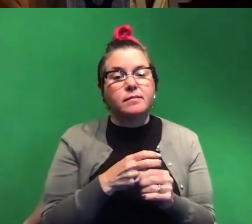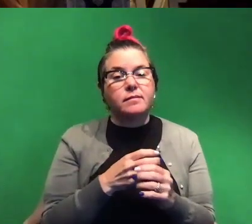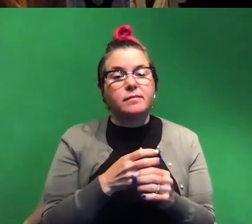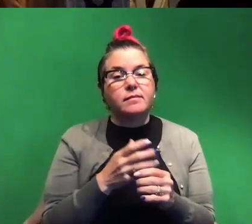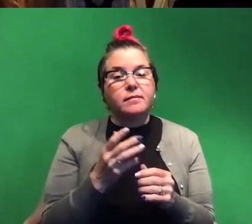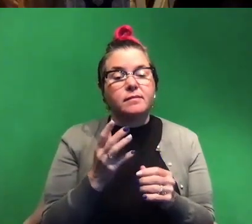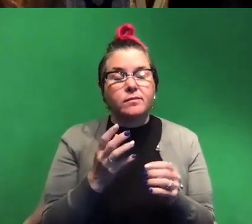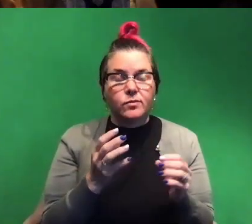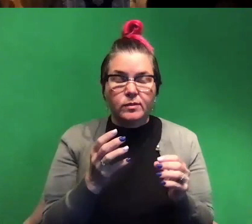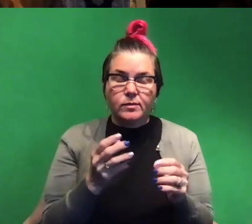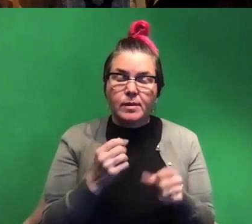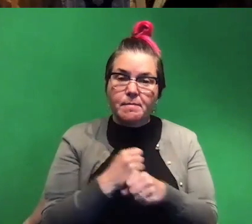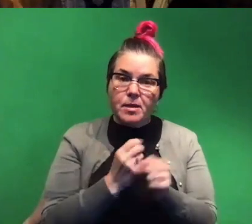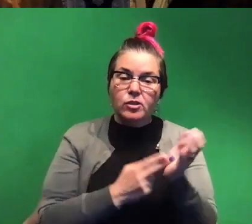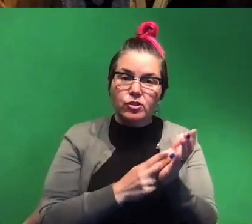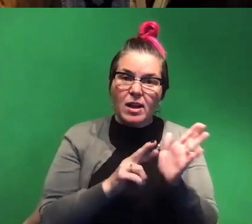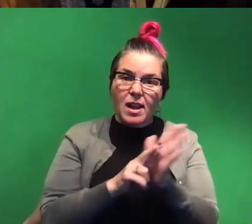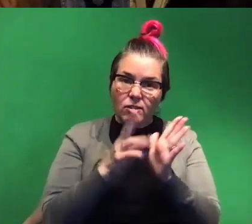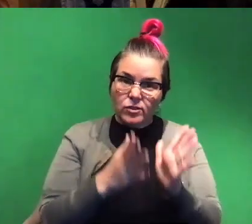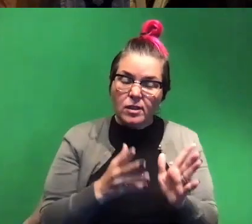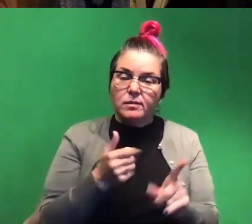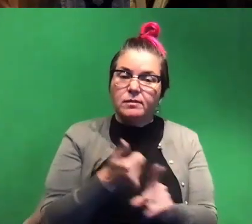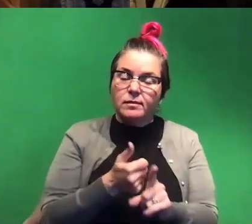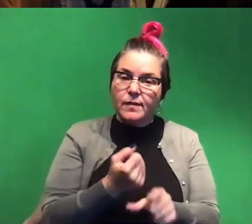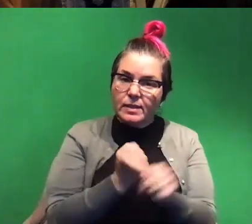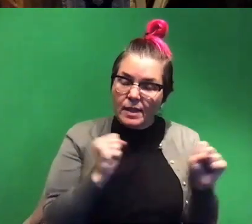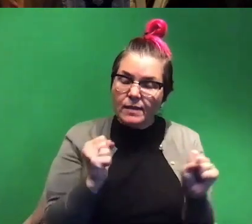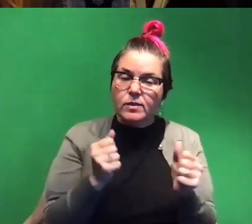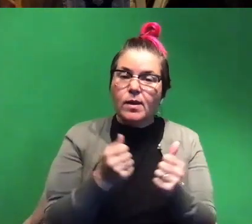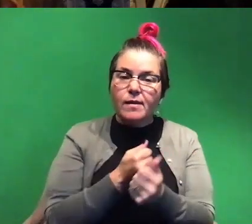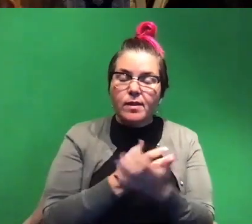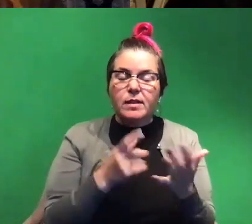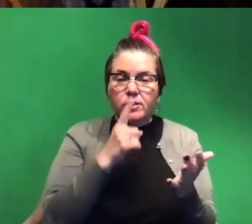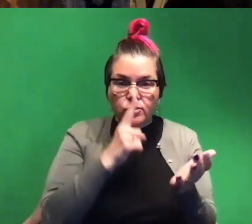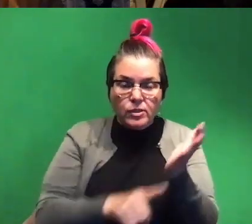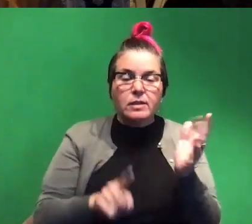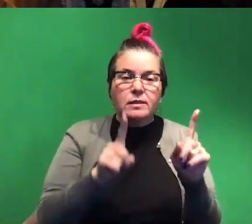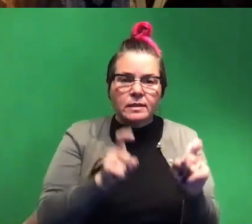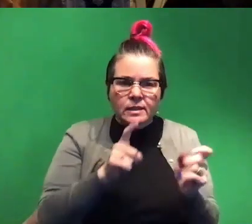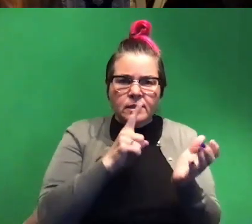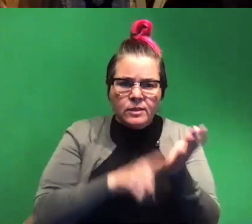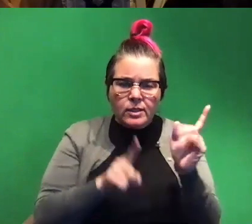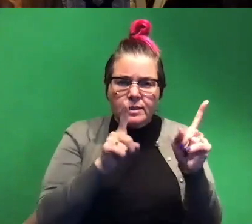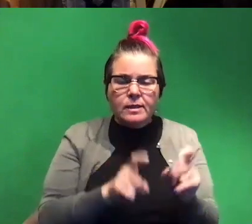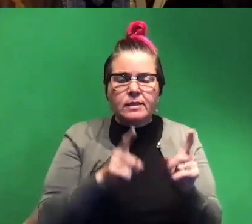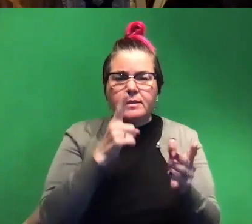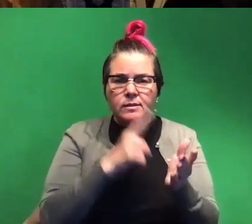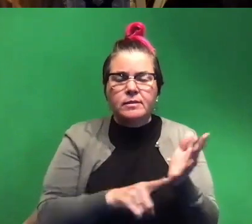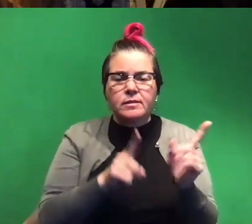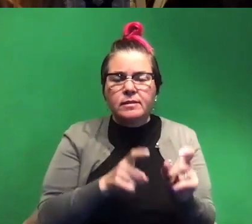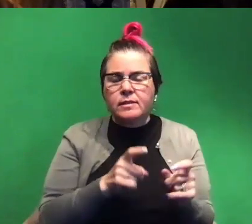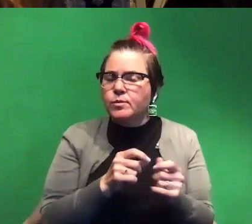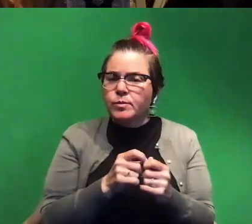want to make sure that astronauts are safe. So everything is checked and tested rigorously. So every part you